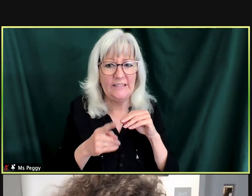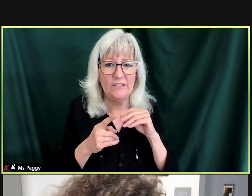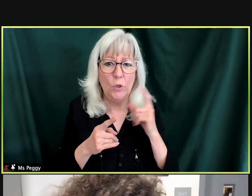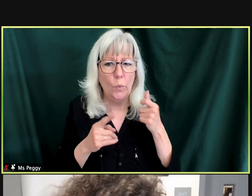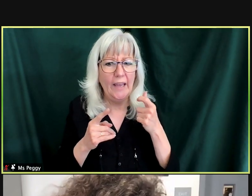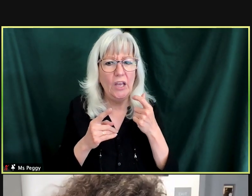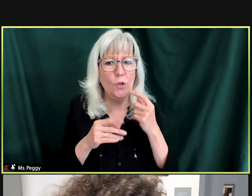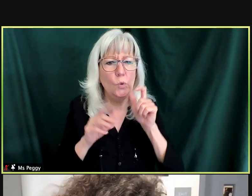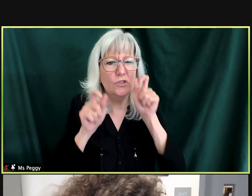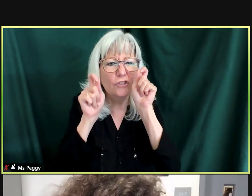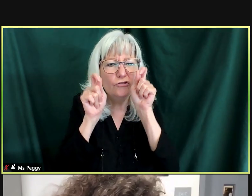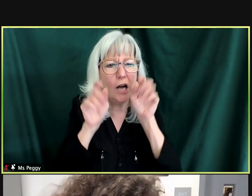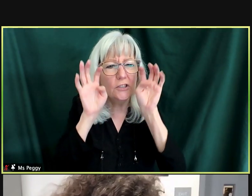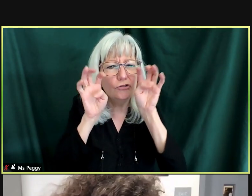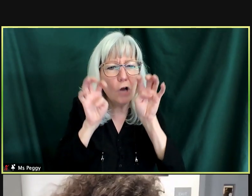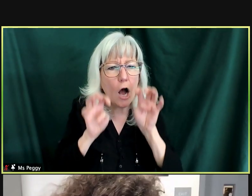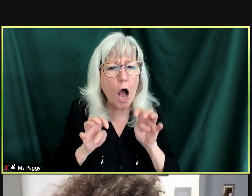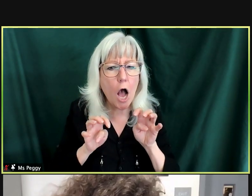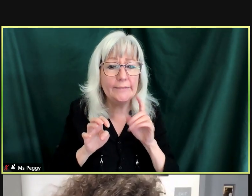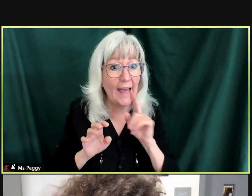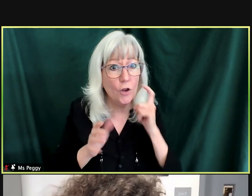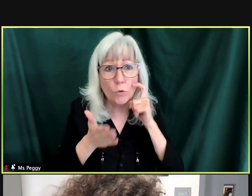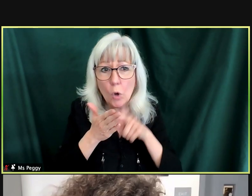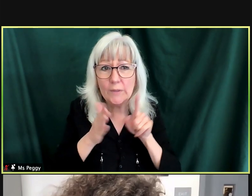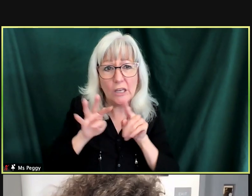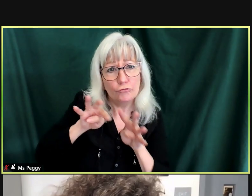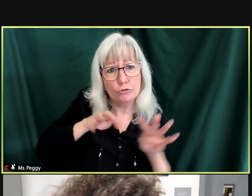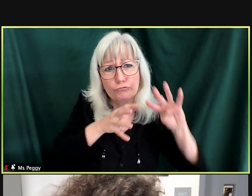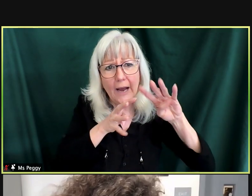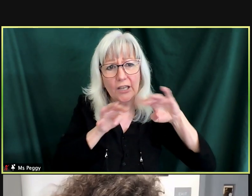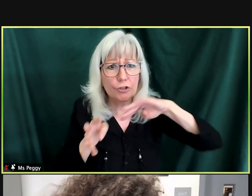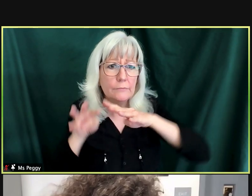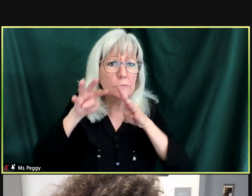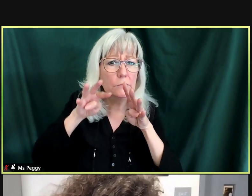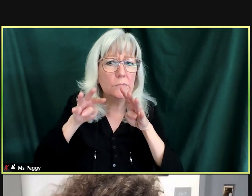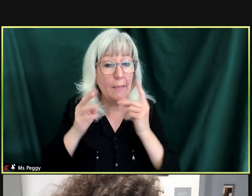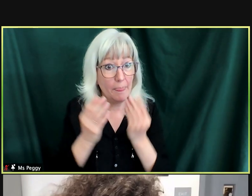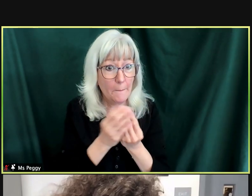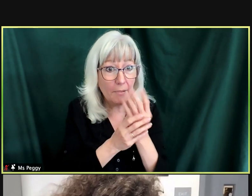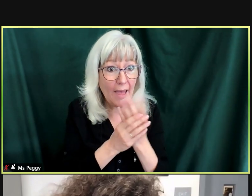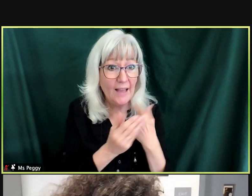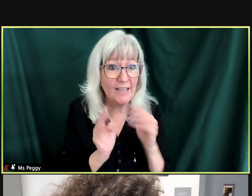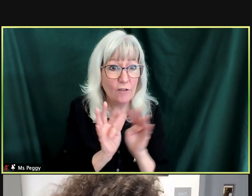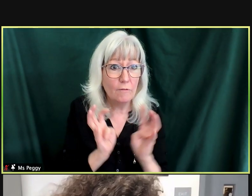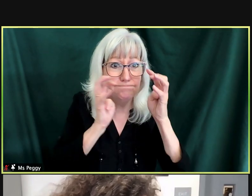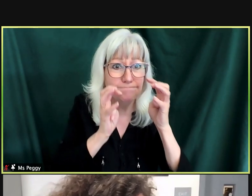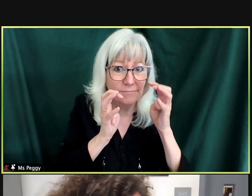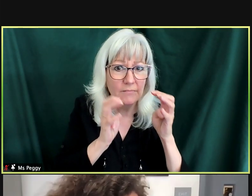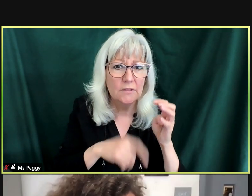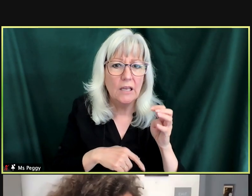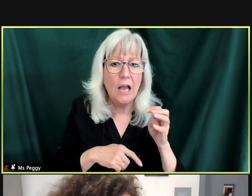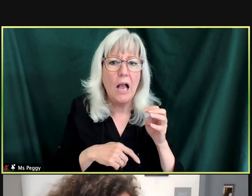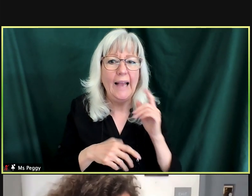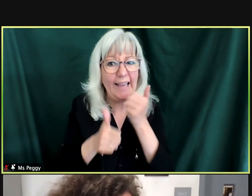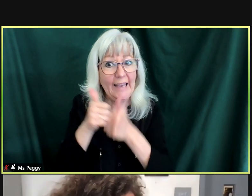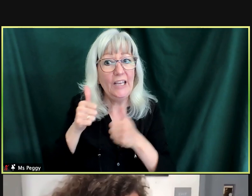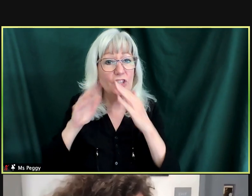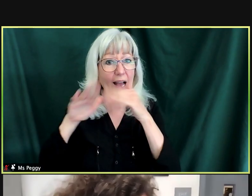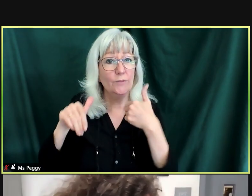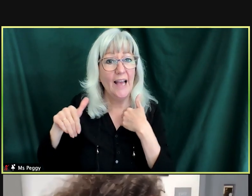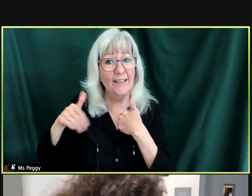dots, looking for the direction of like the plants. I like the each house has its